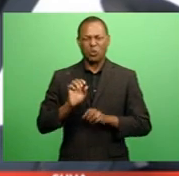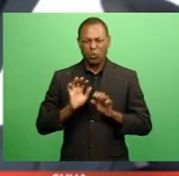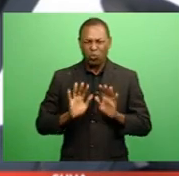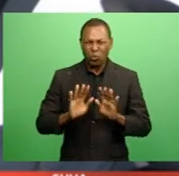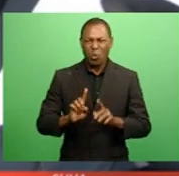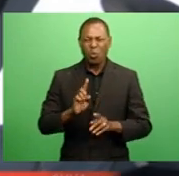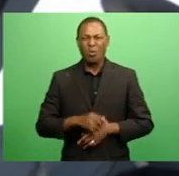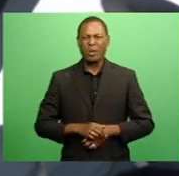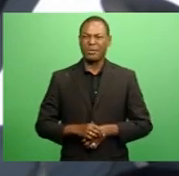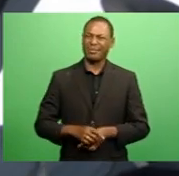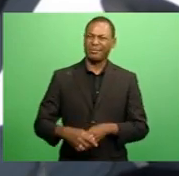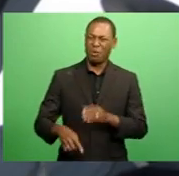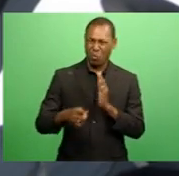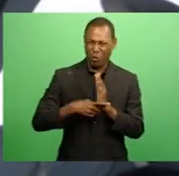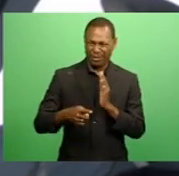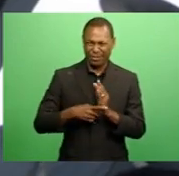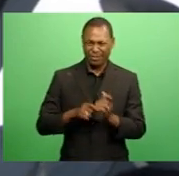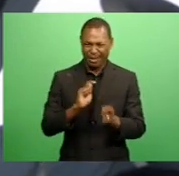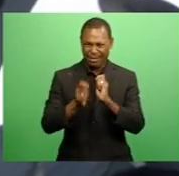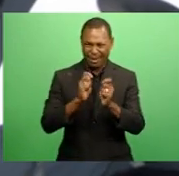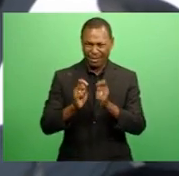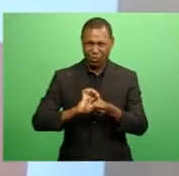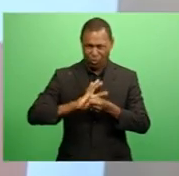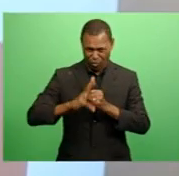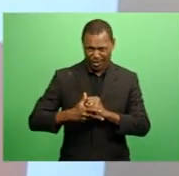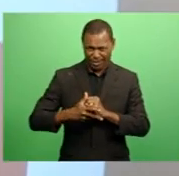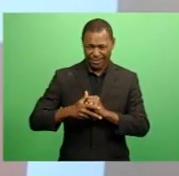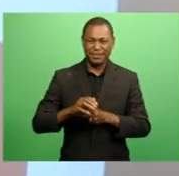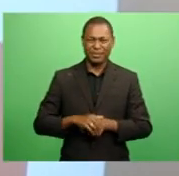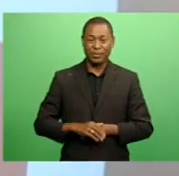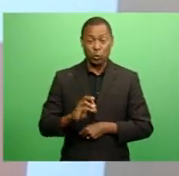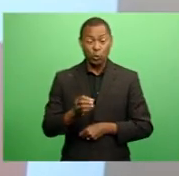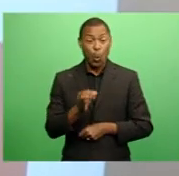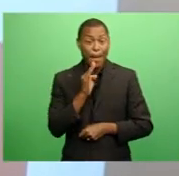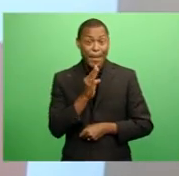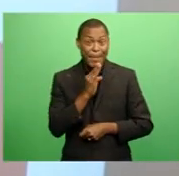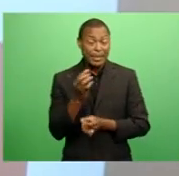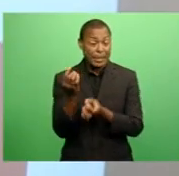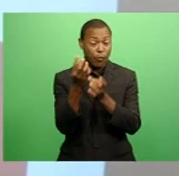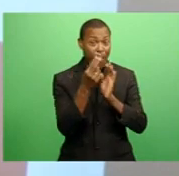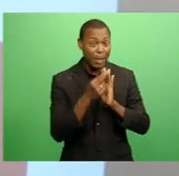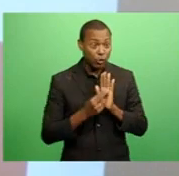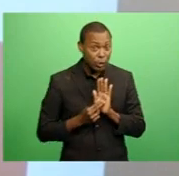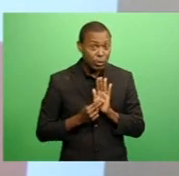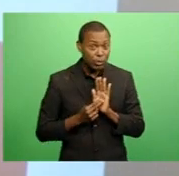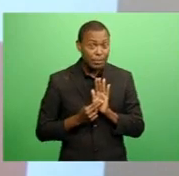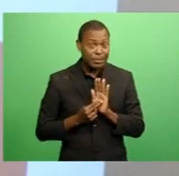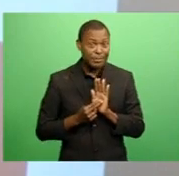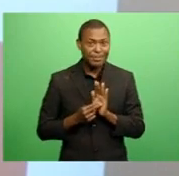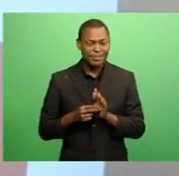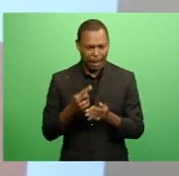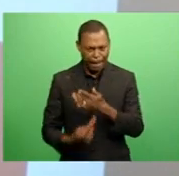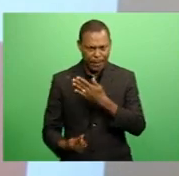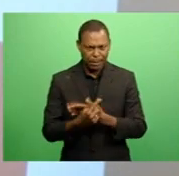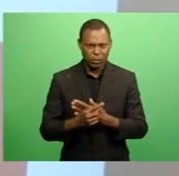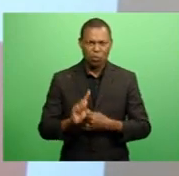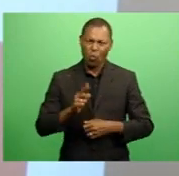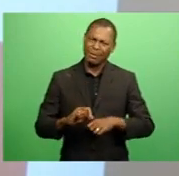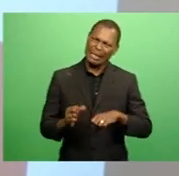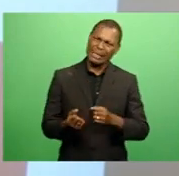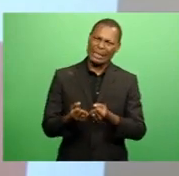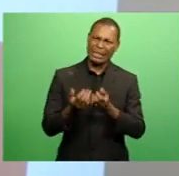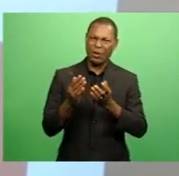positive for COVID-19. Misinformation threatens all the gains and sacrifices made by